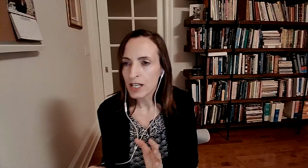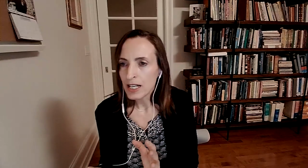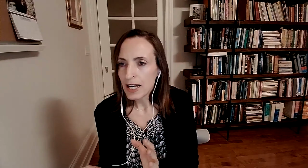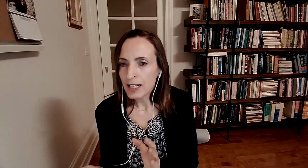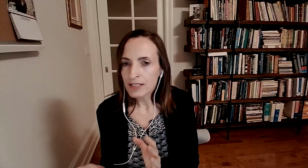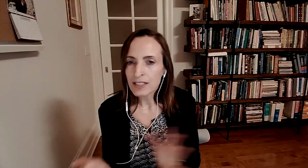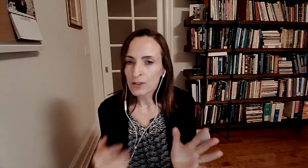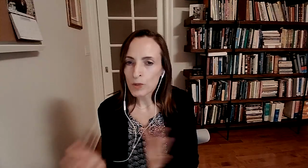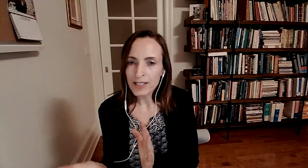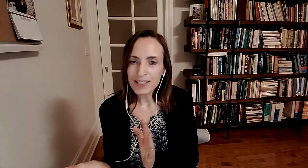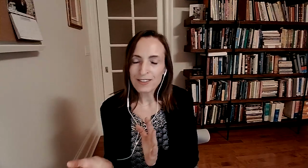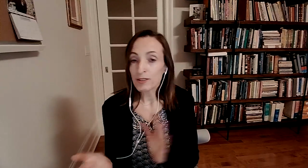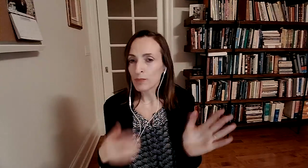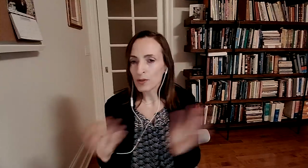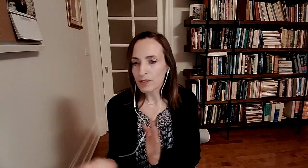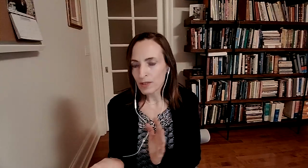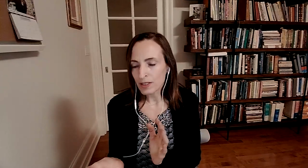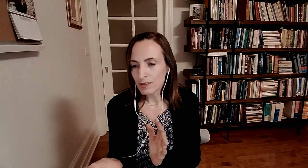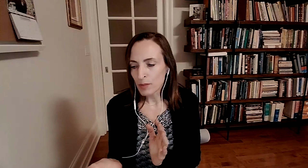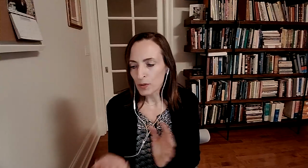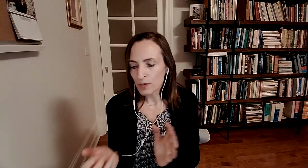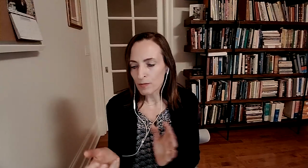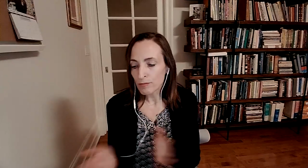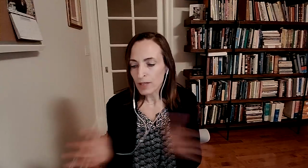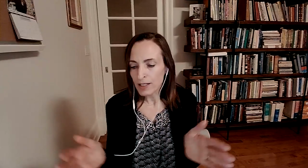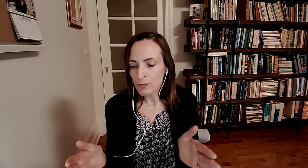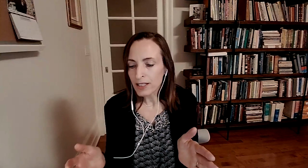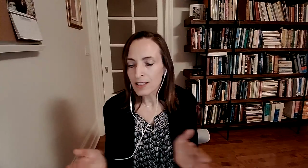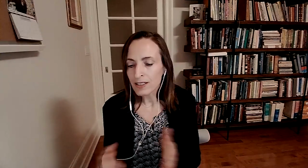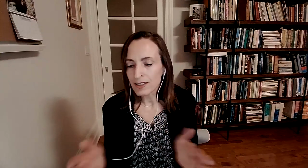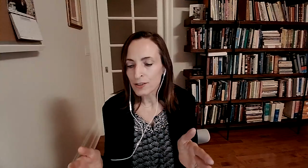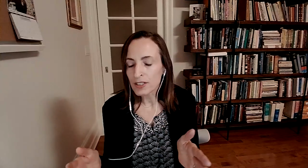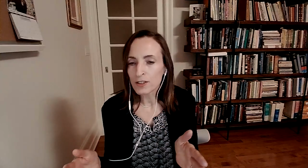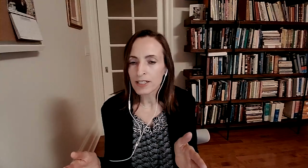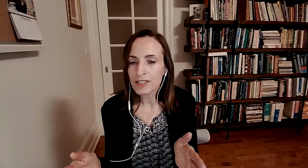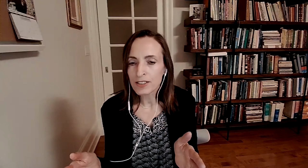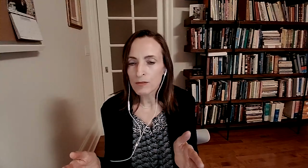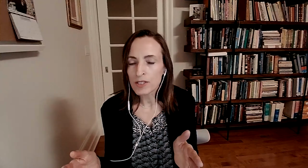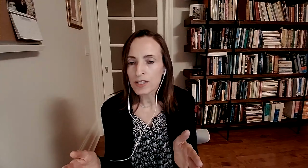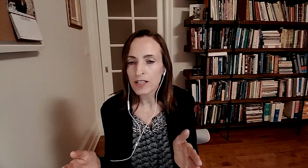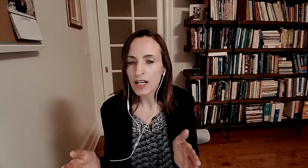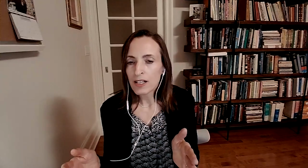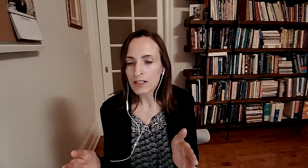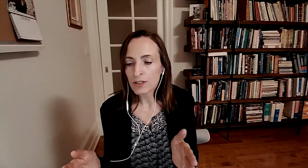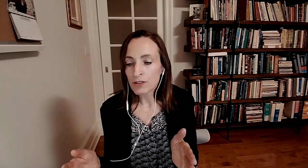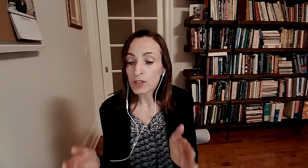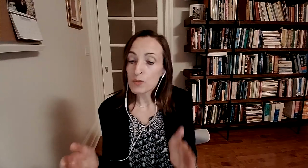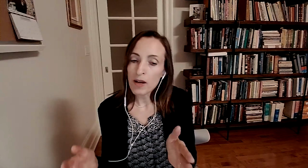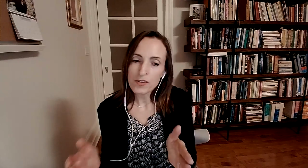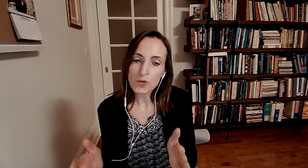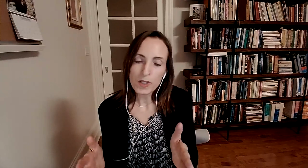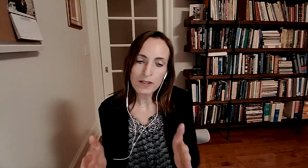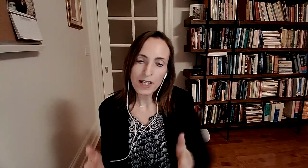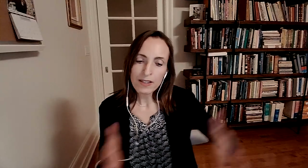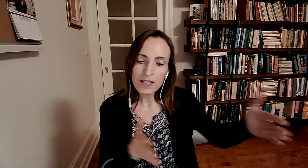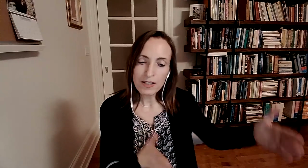manifestation. And either way, or in both, with both kind ranking under either criterion, we see a good